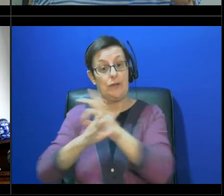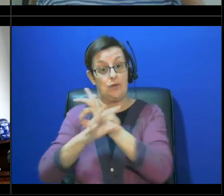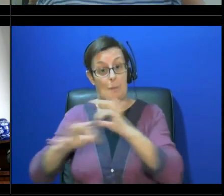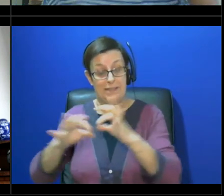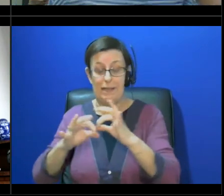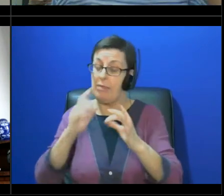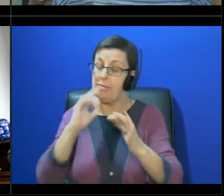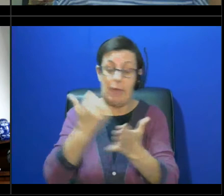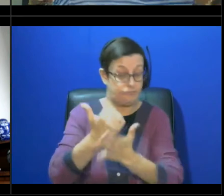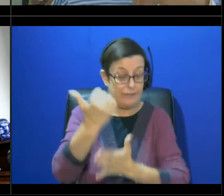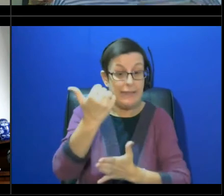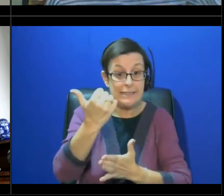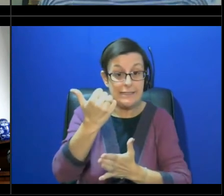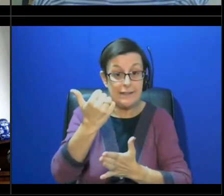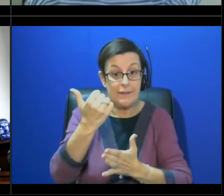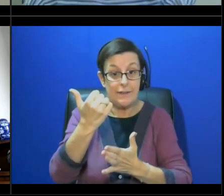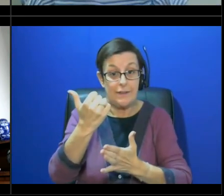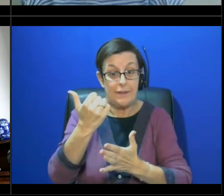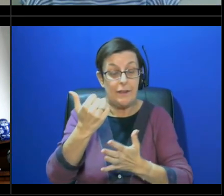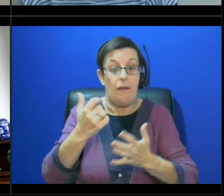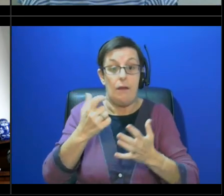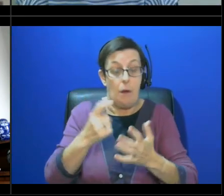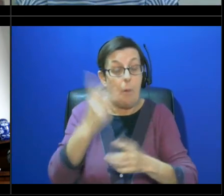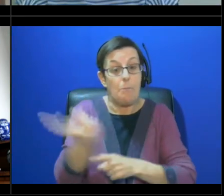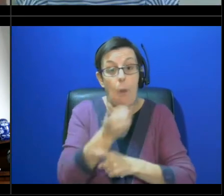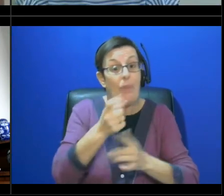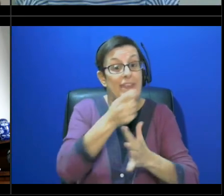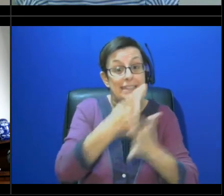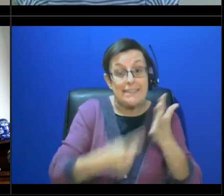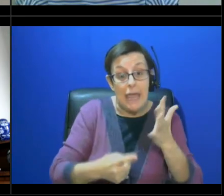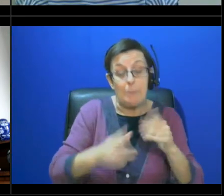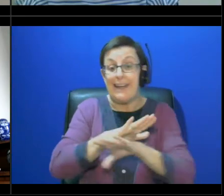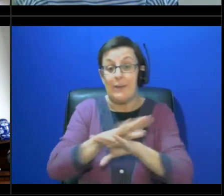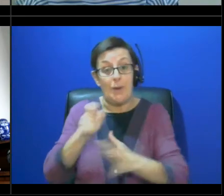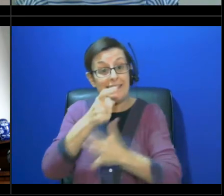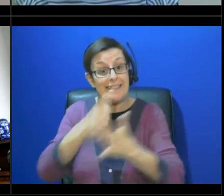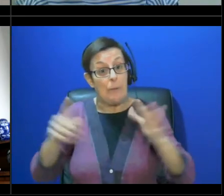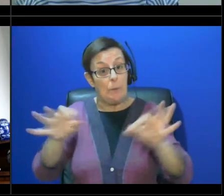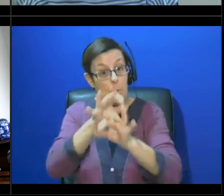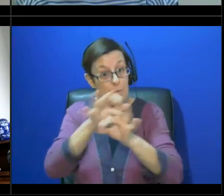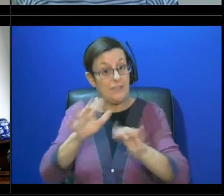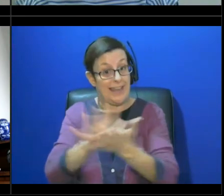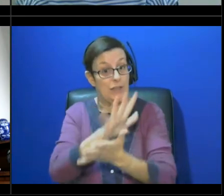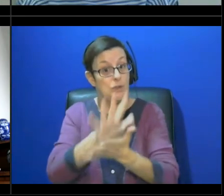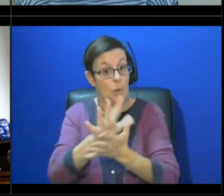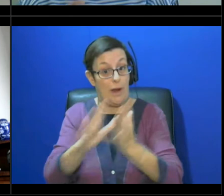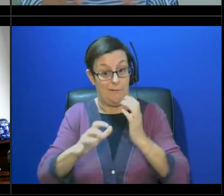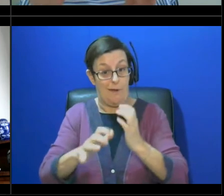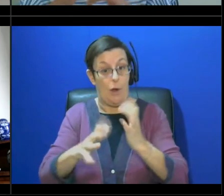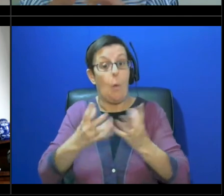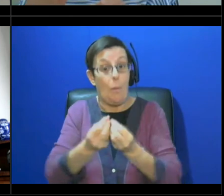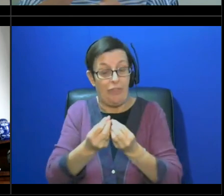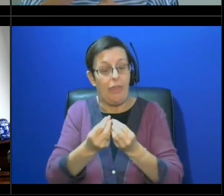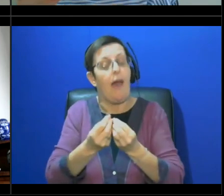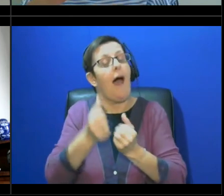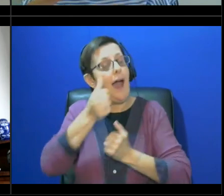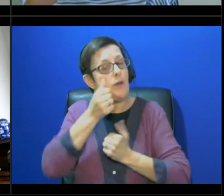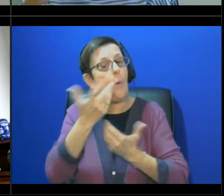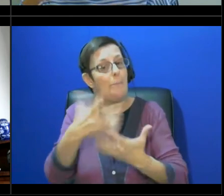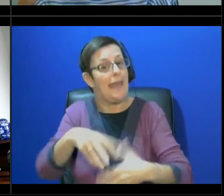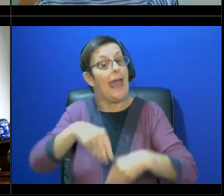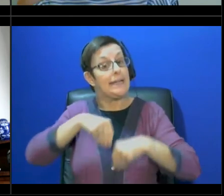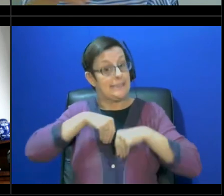just for disabled and non-disabled musicians alike. And I know that they have been accepted as